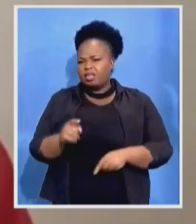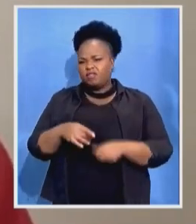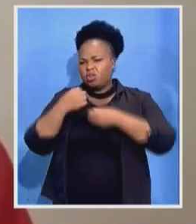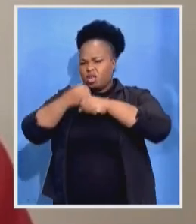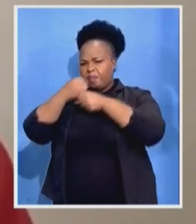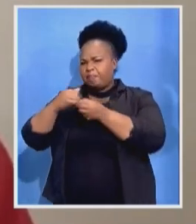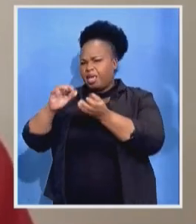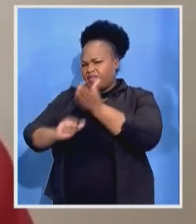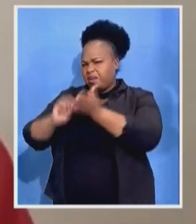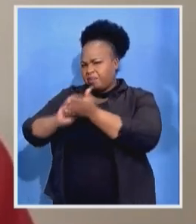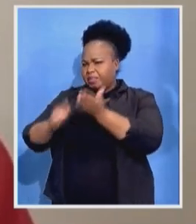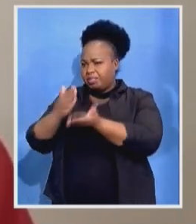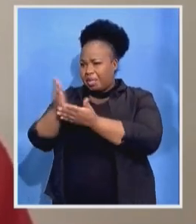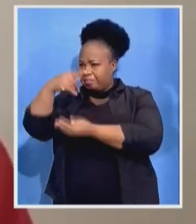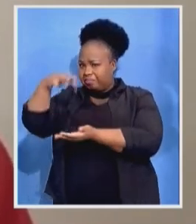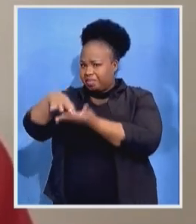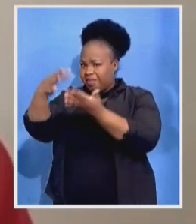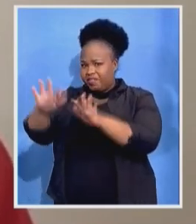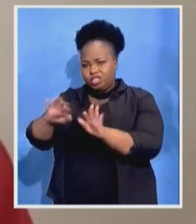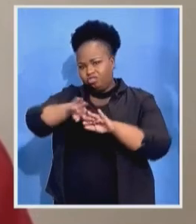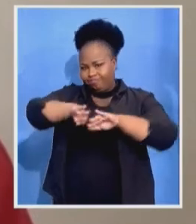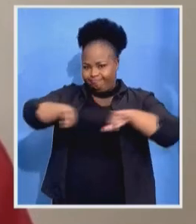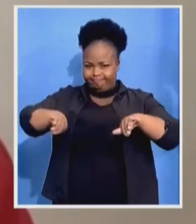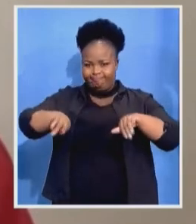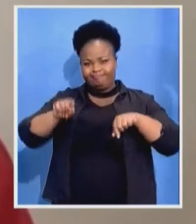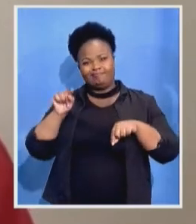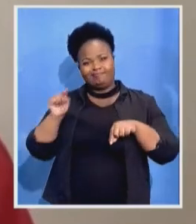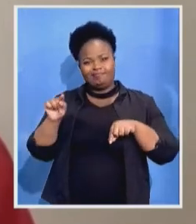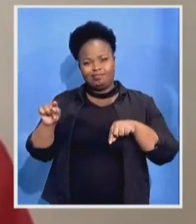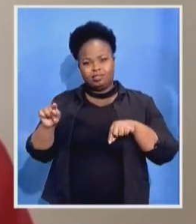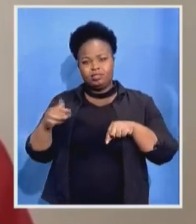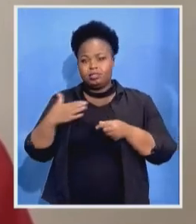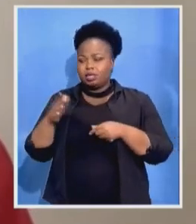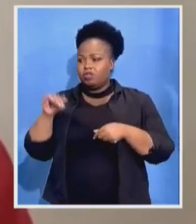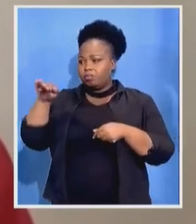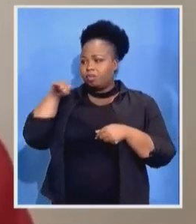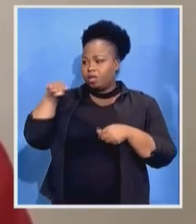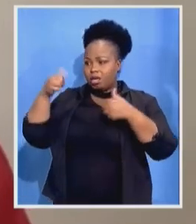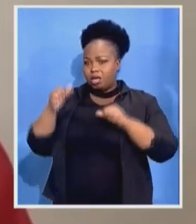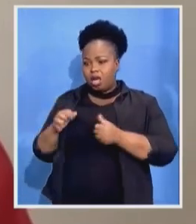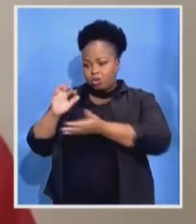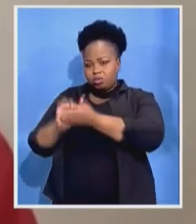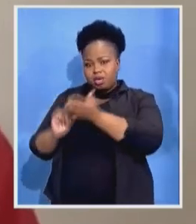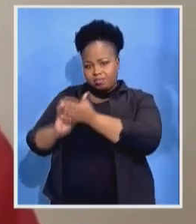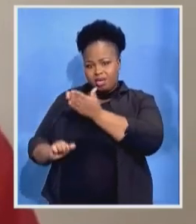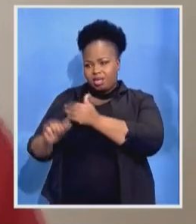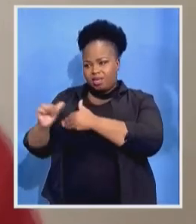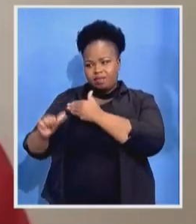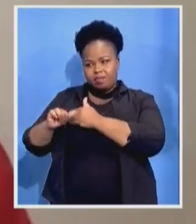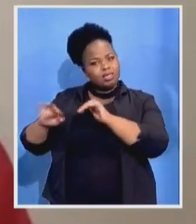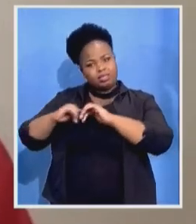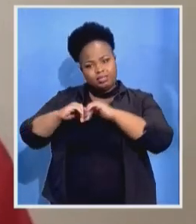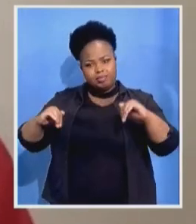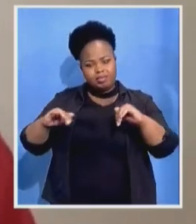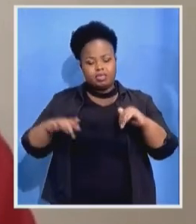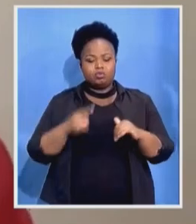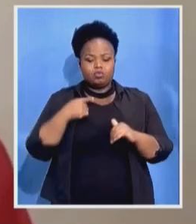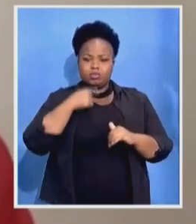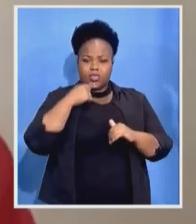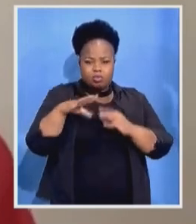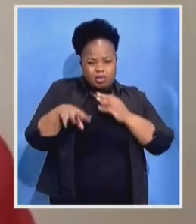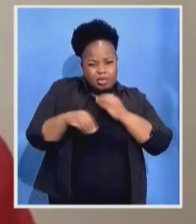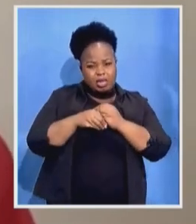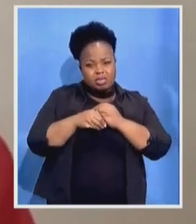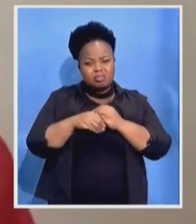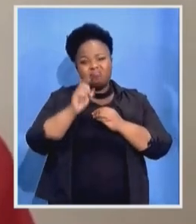make a contribution through their bank accounts. But to say, in addition to that, and any others who are members of